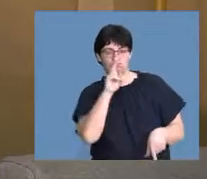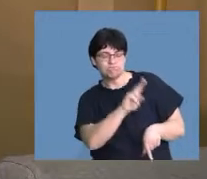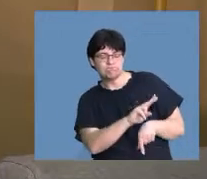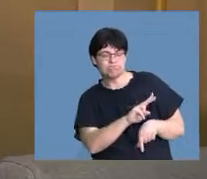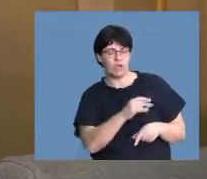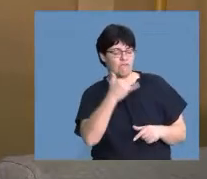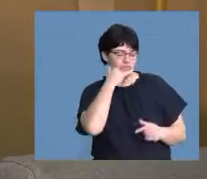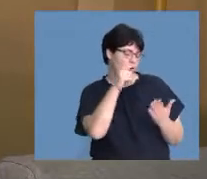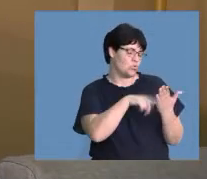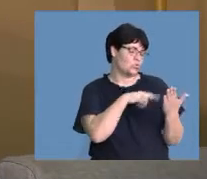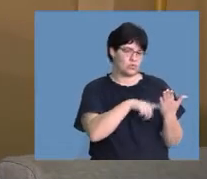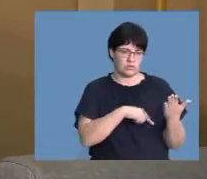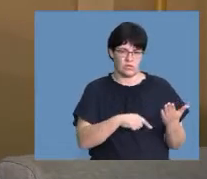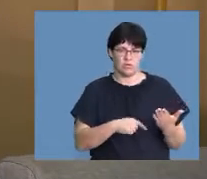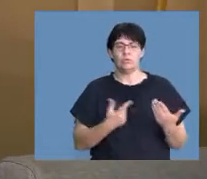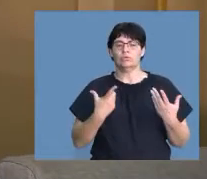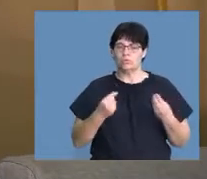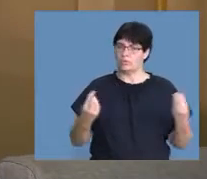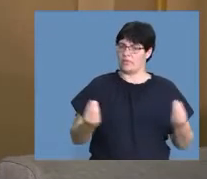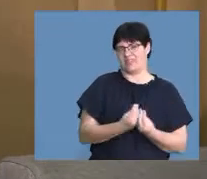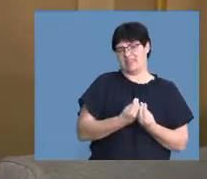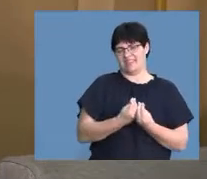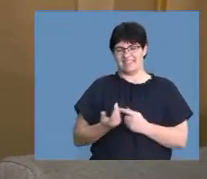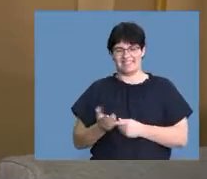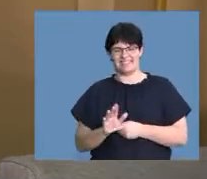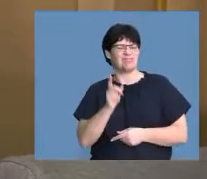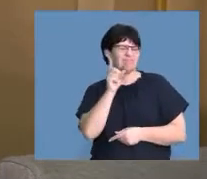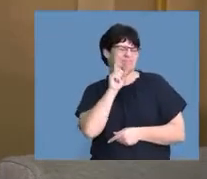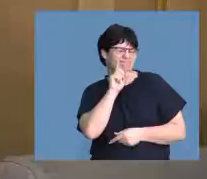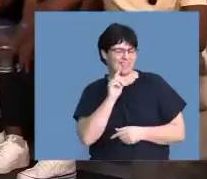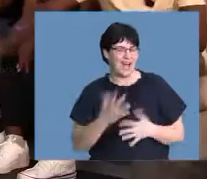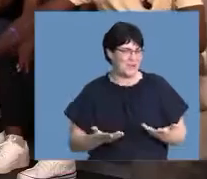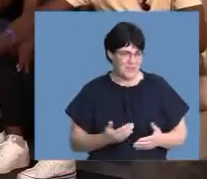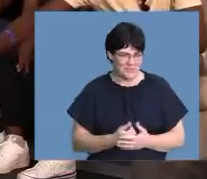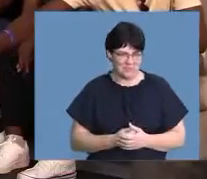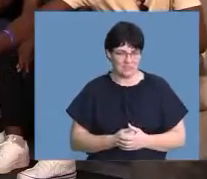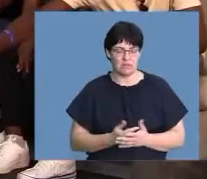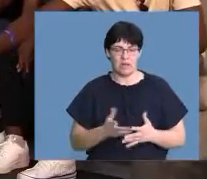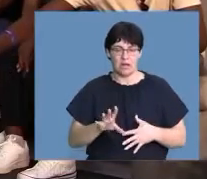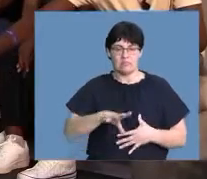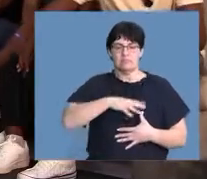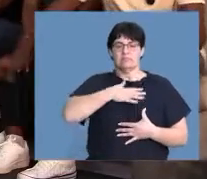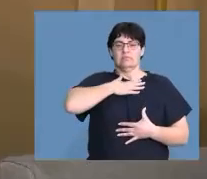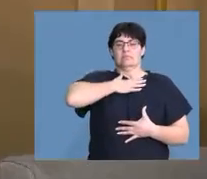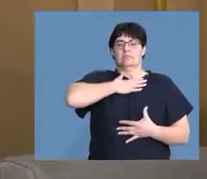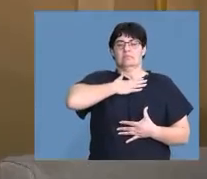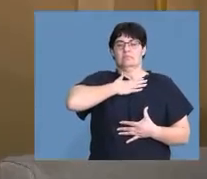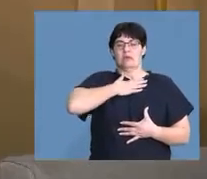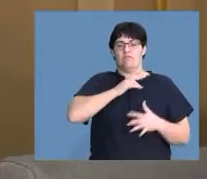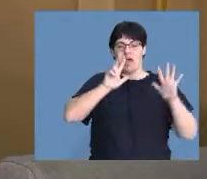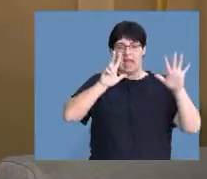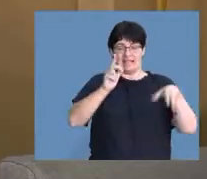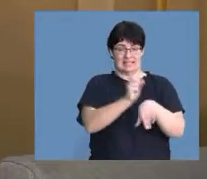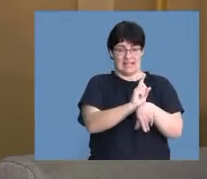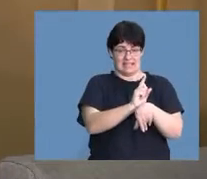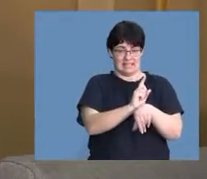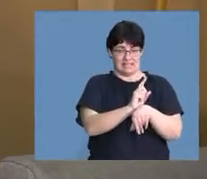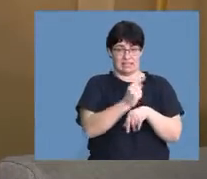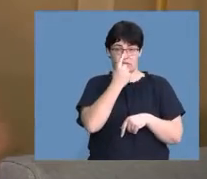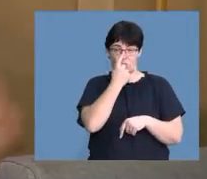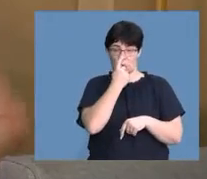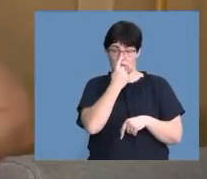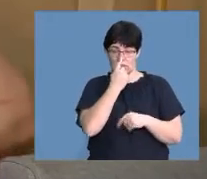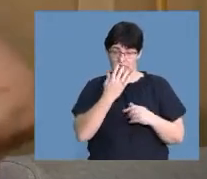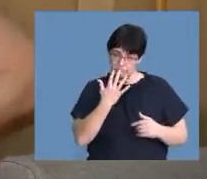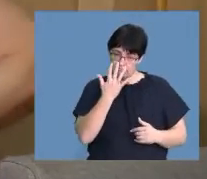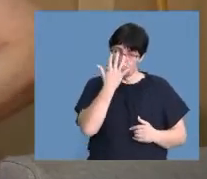now, please do this with us and see how it works. So we're going to breathe in for 8 seconds through our nose.